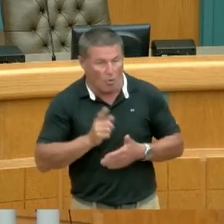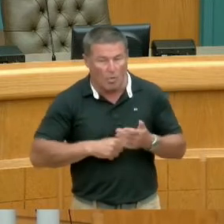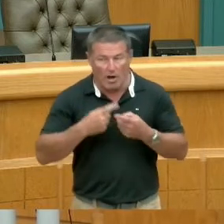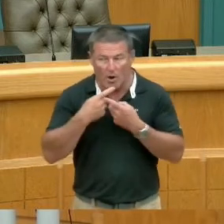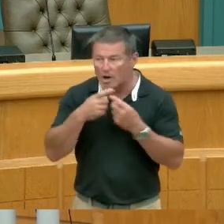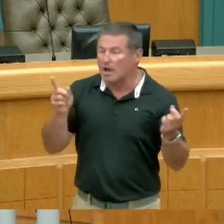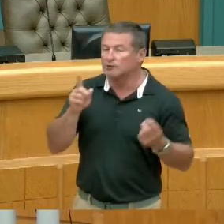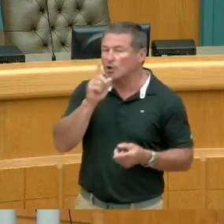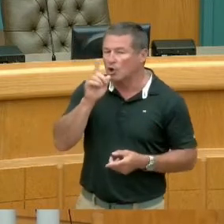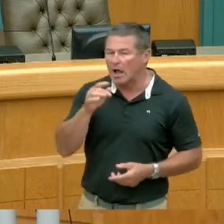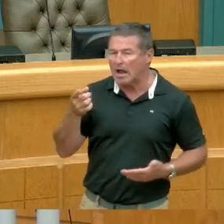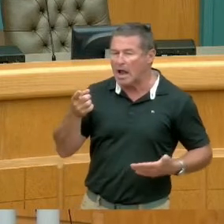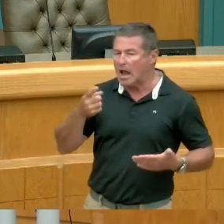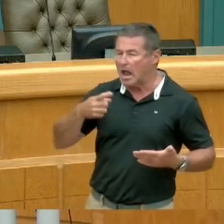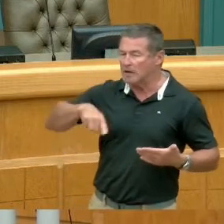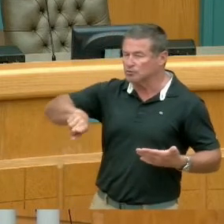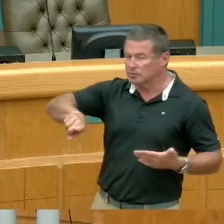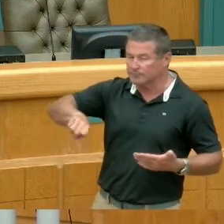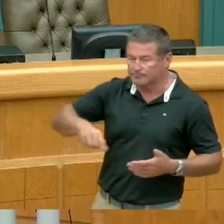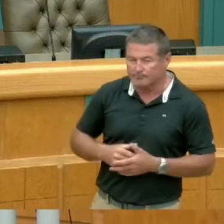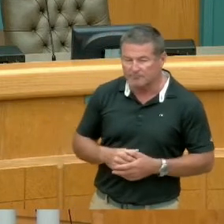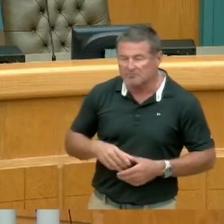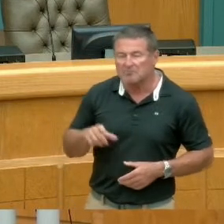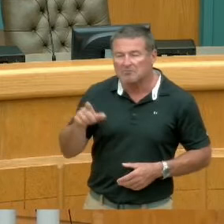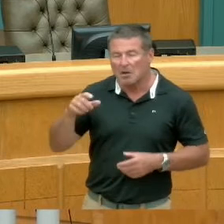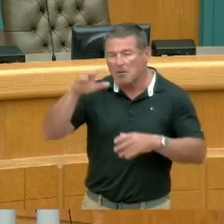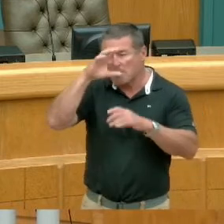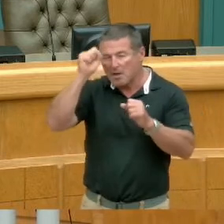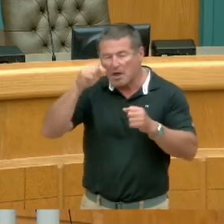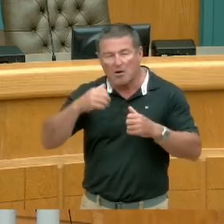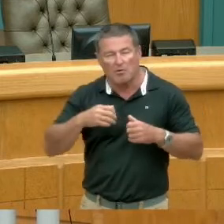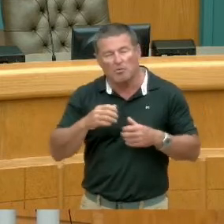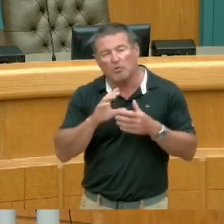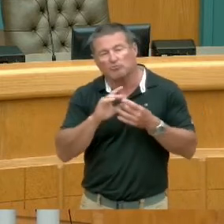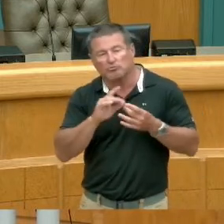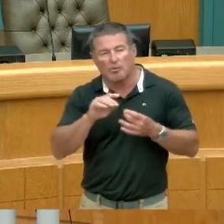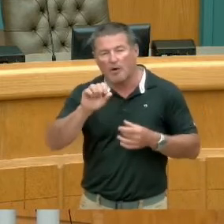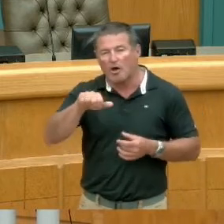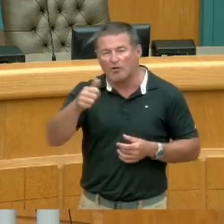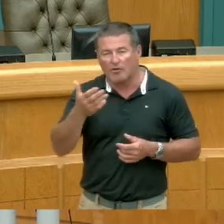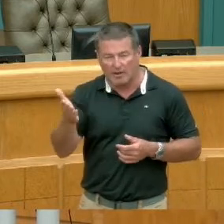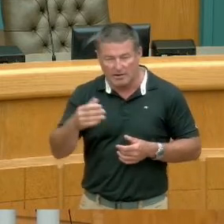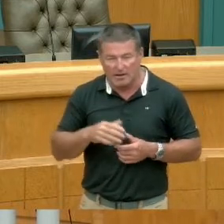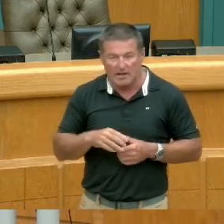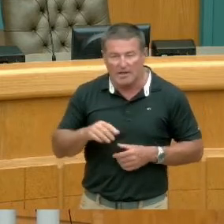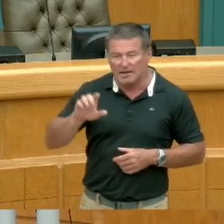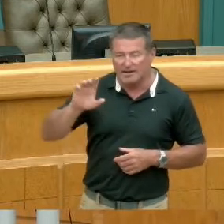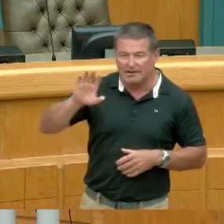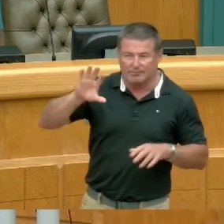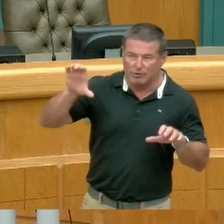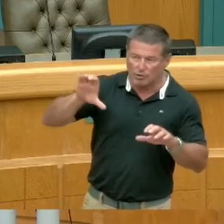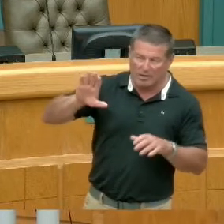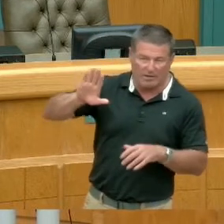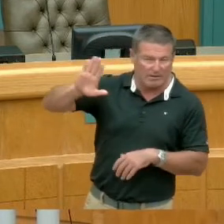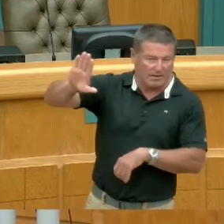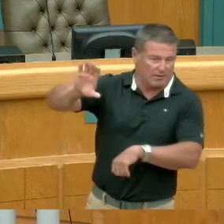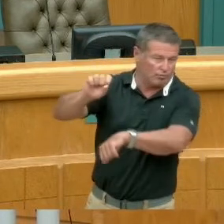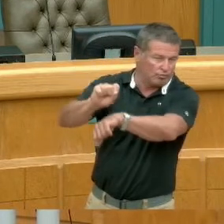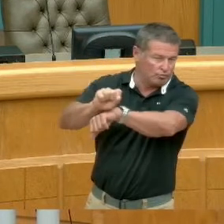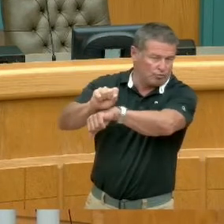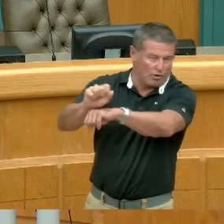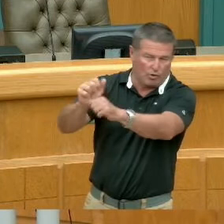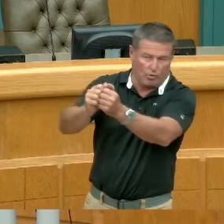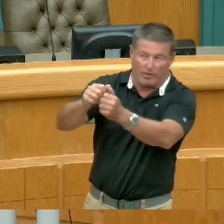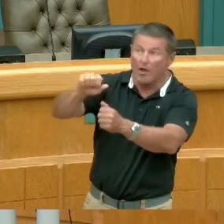next week. And he'll have a couple other comments maybe on some of the big mayor work that he's been doing out there with